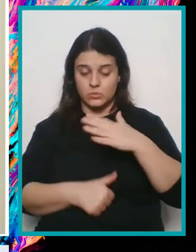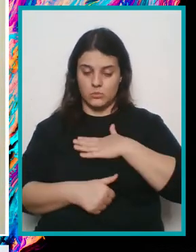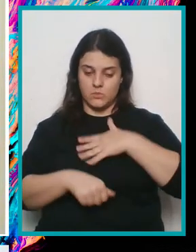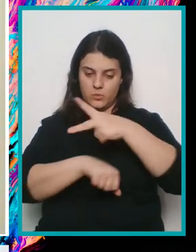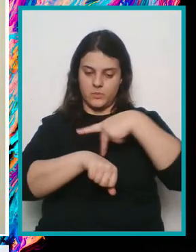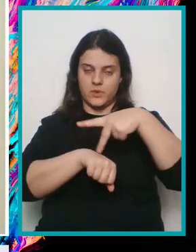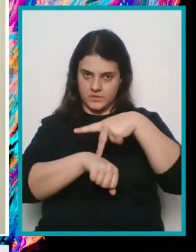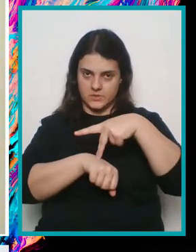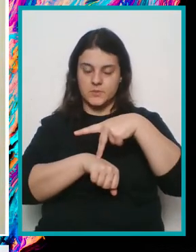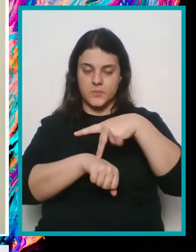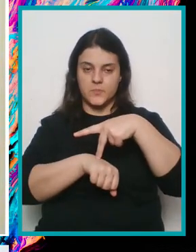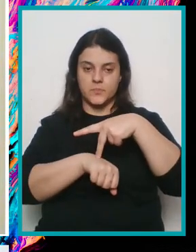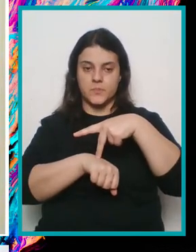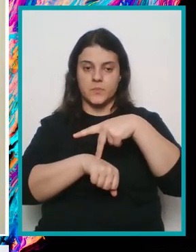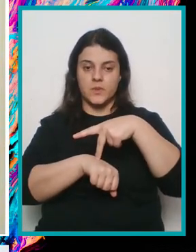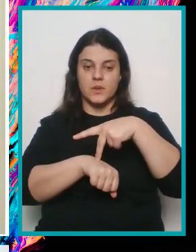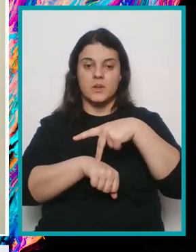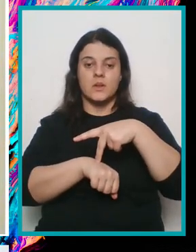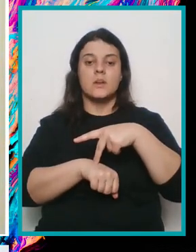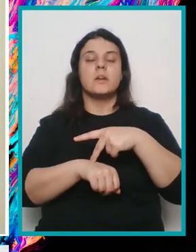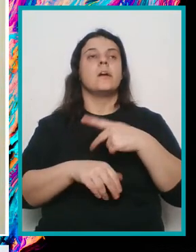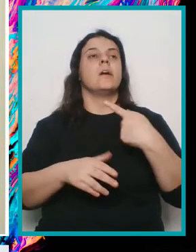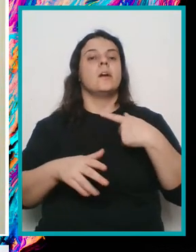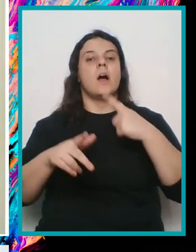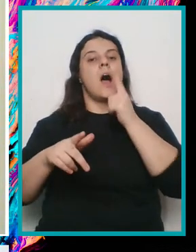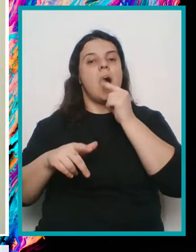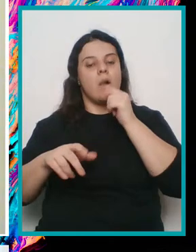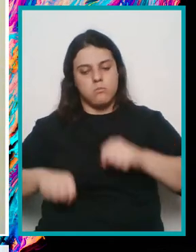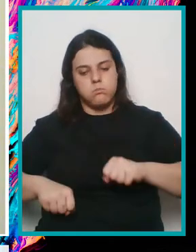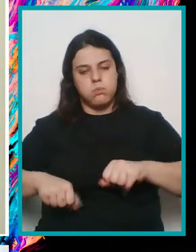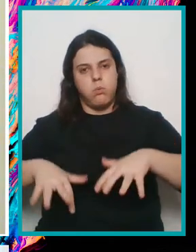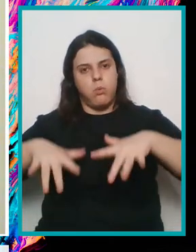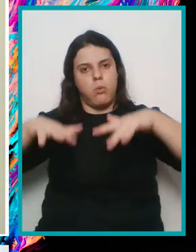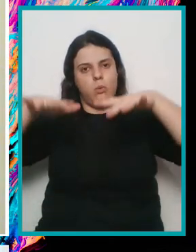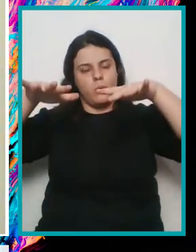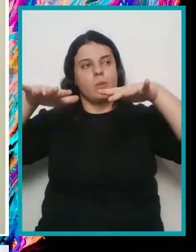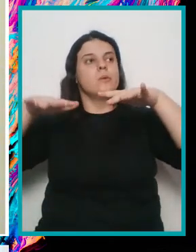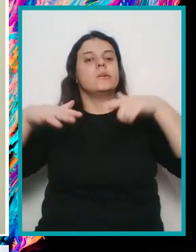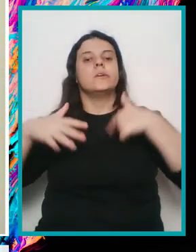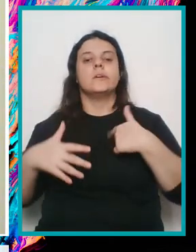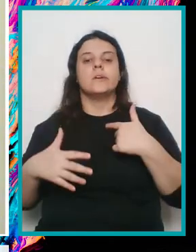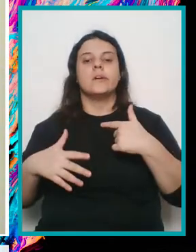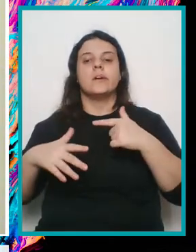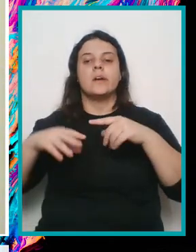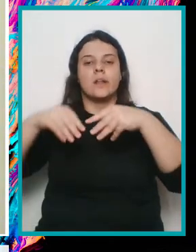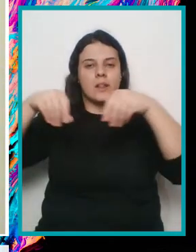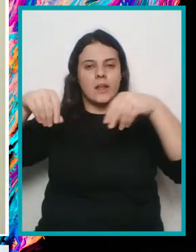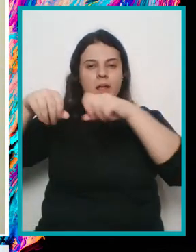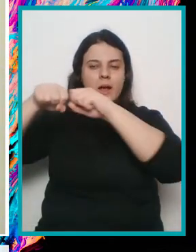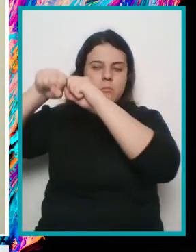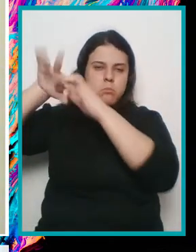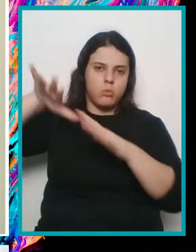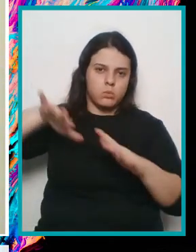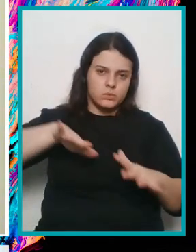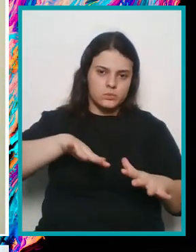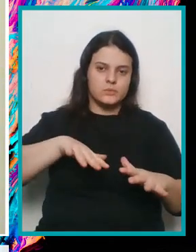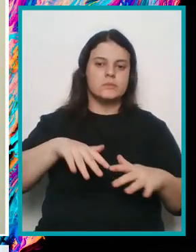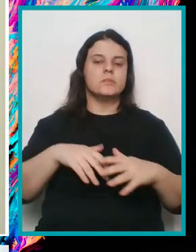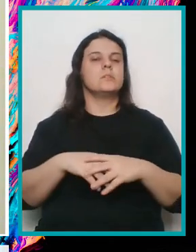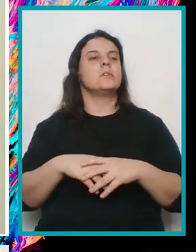country. And of course, our government has tried to implement tree planting